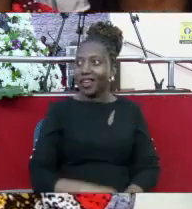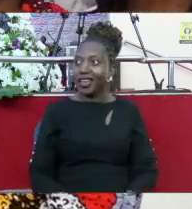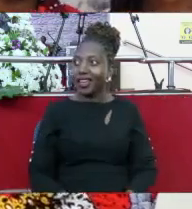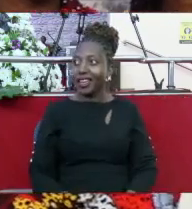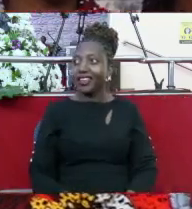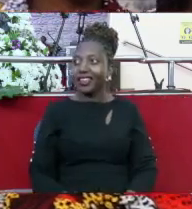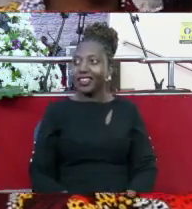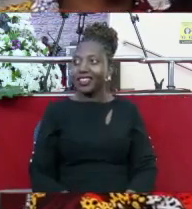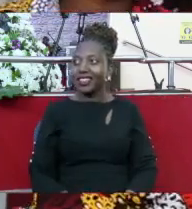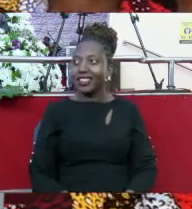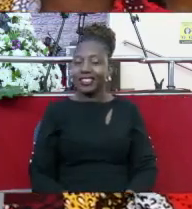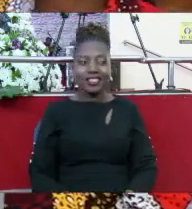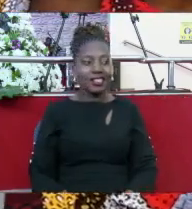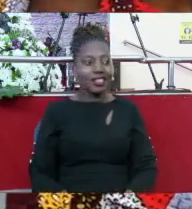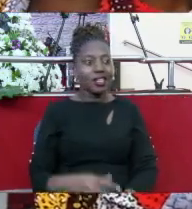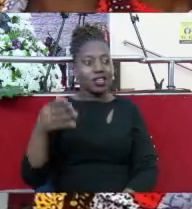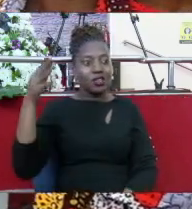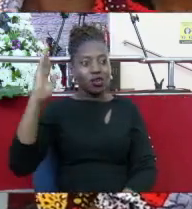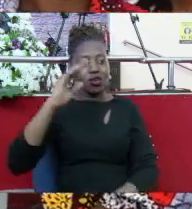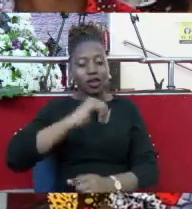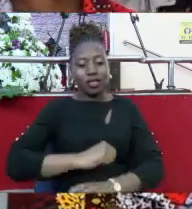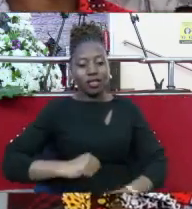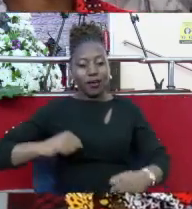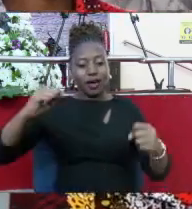God is a master of restoration.